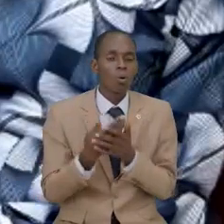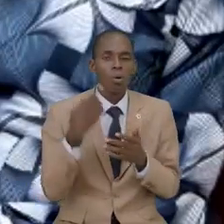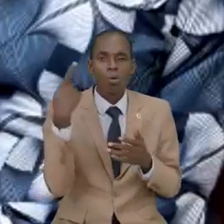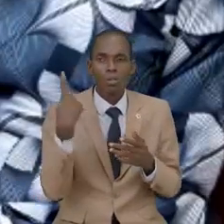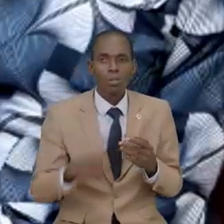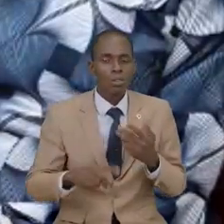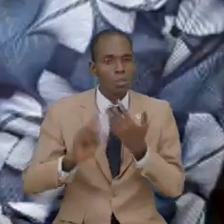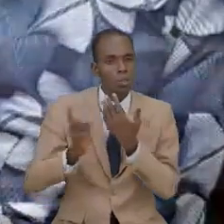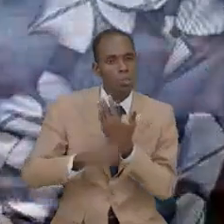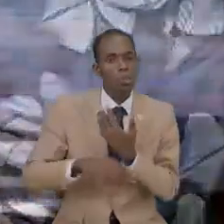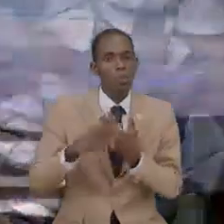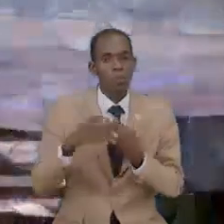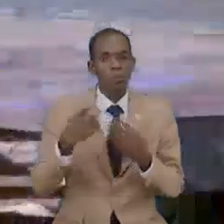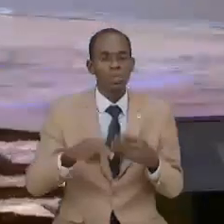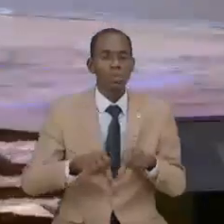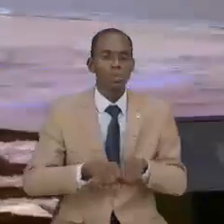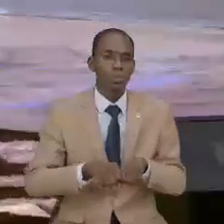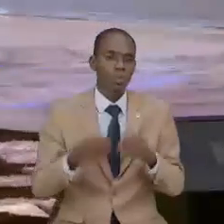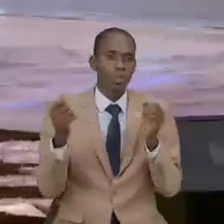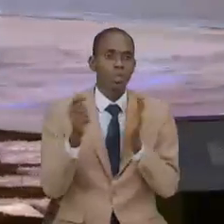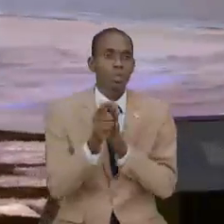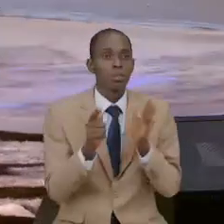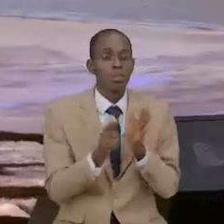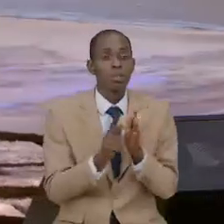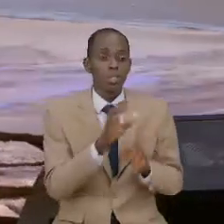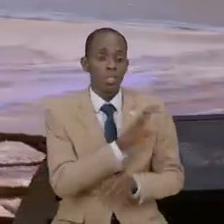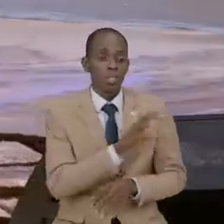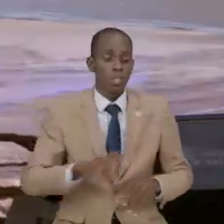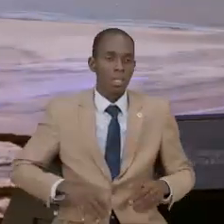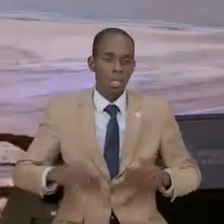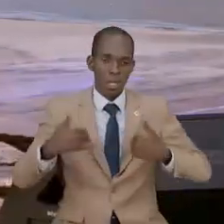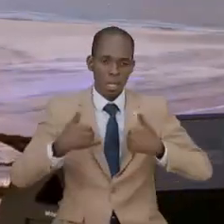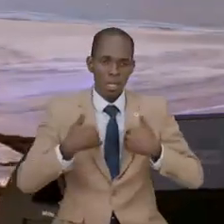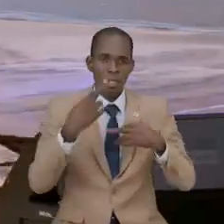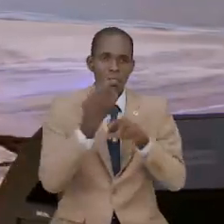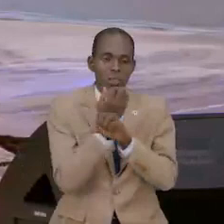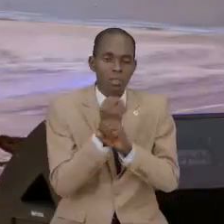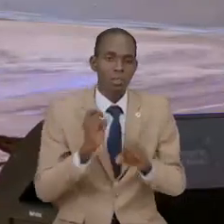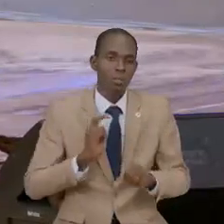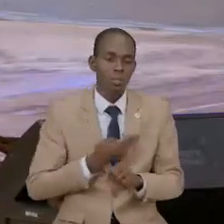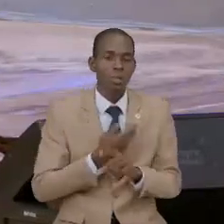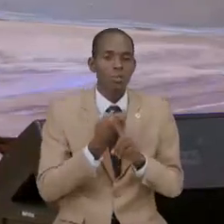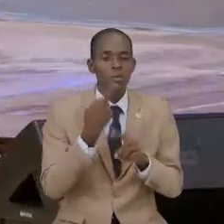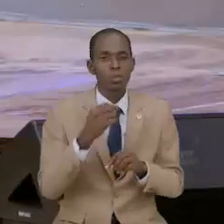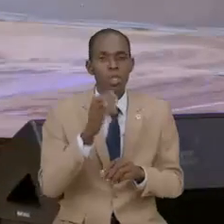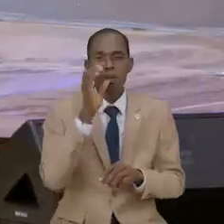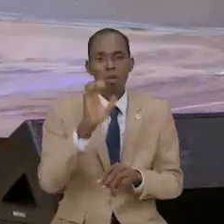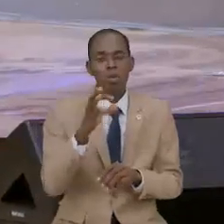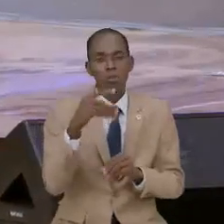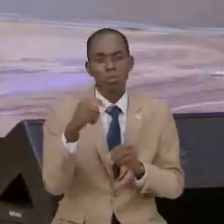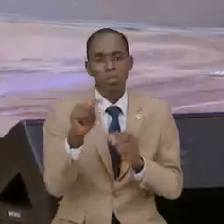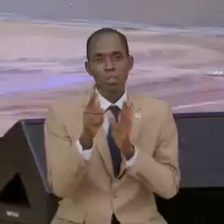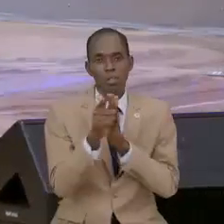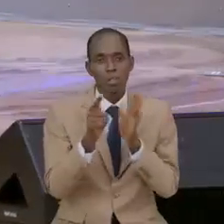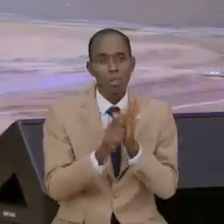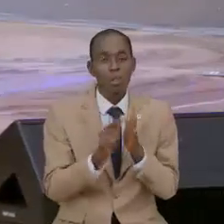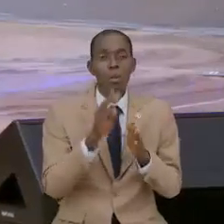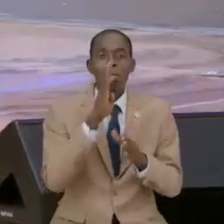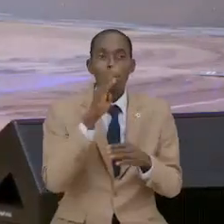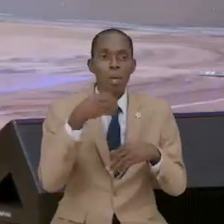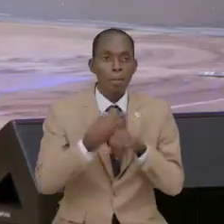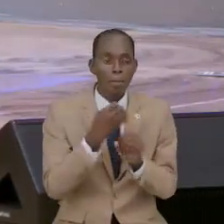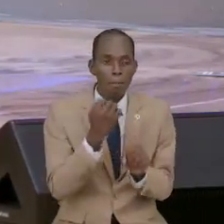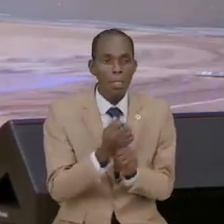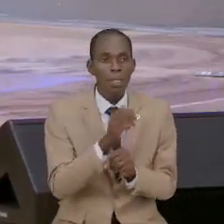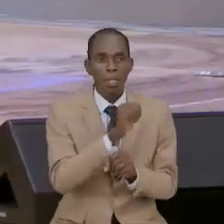the broken law. Christ has redeemed us from the curse of the law, being made a curse